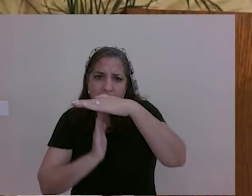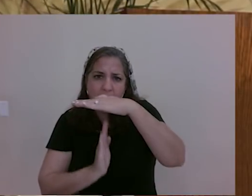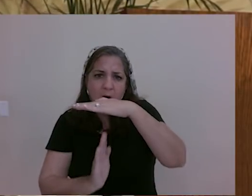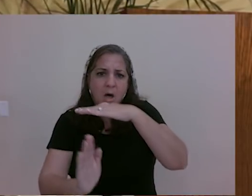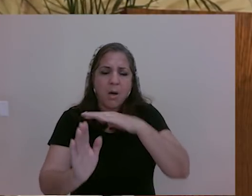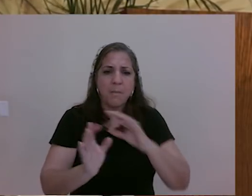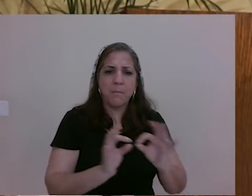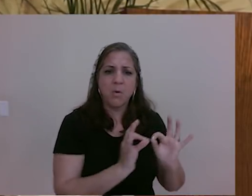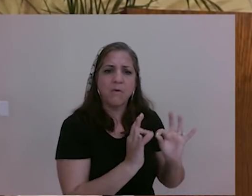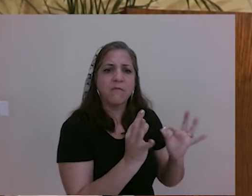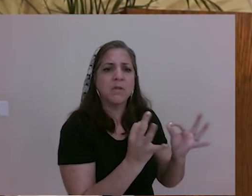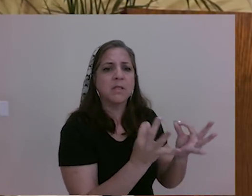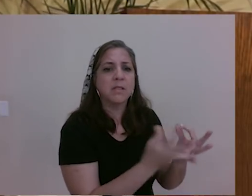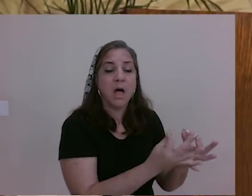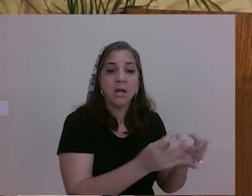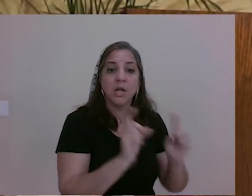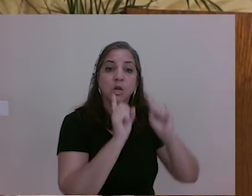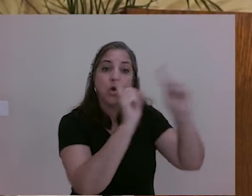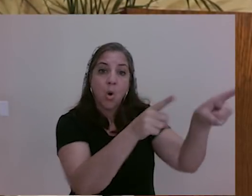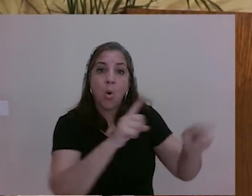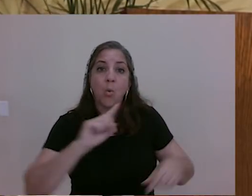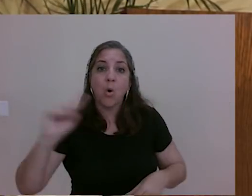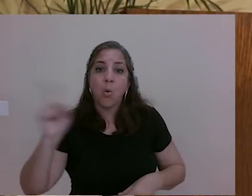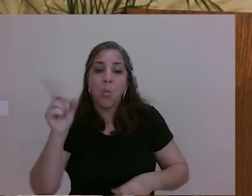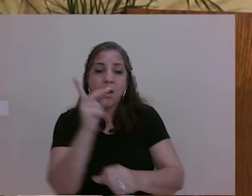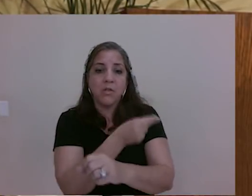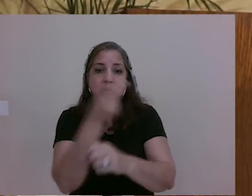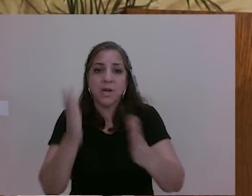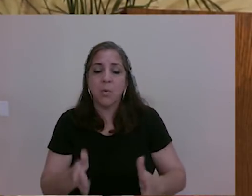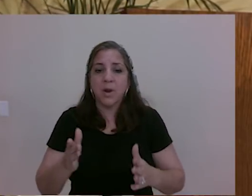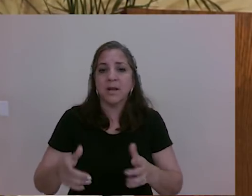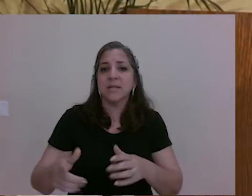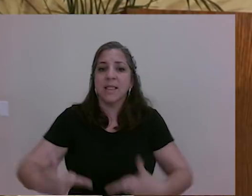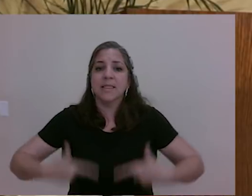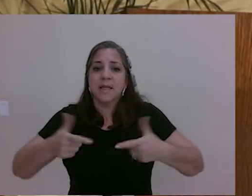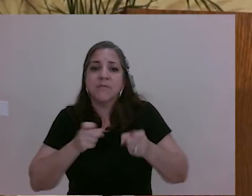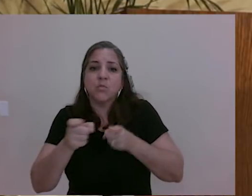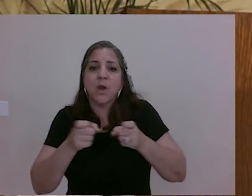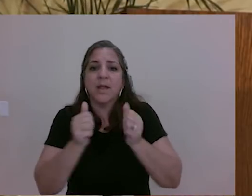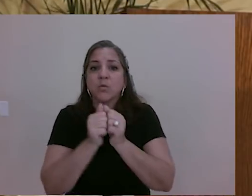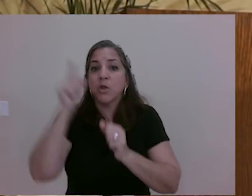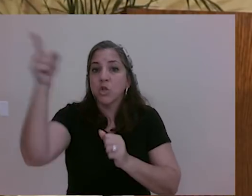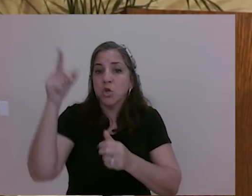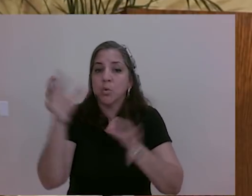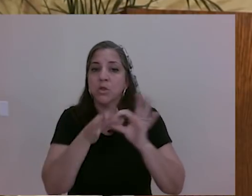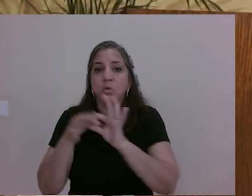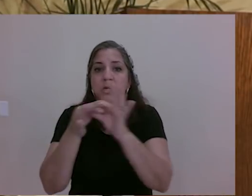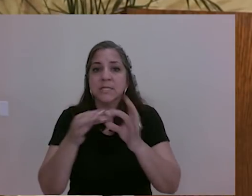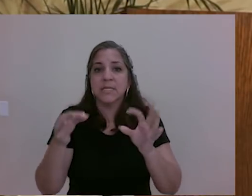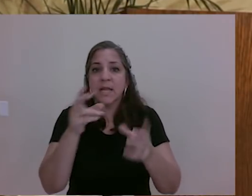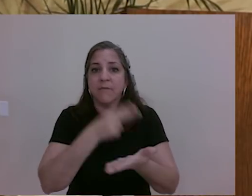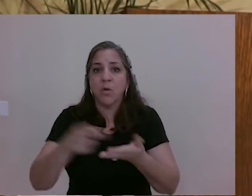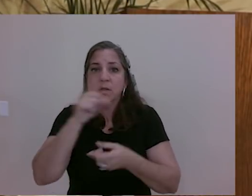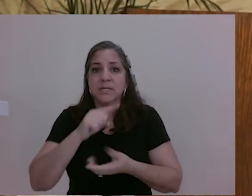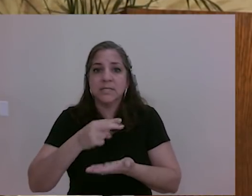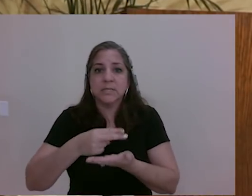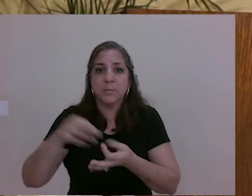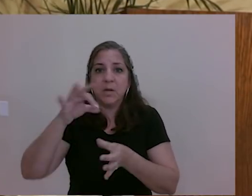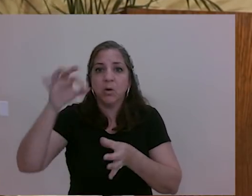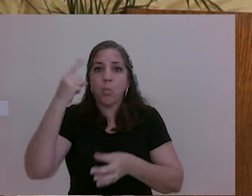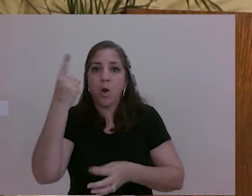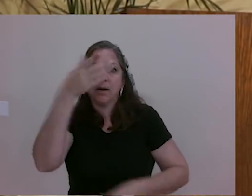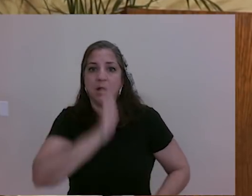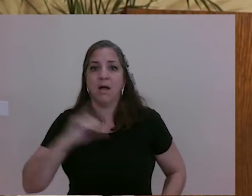may reach where the brave shepherd has gone before, who lives and reigns with you in the unity of the Holy Spirit, one